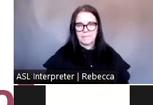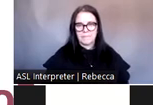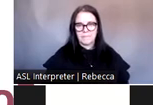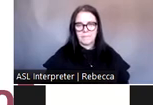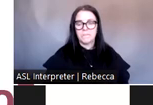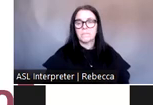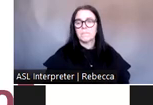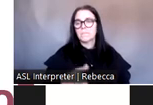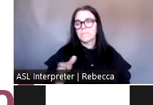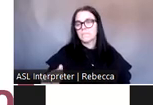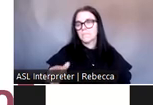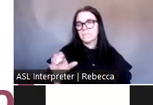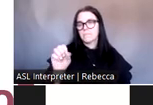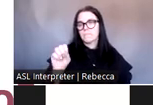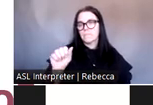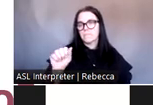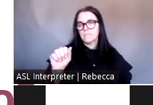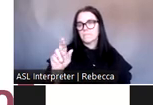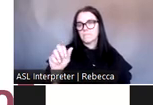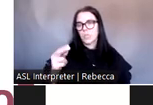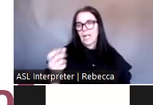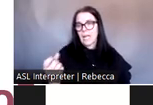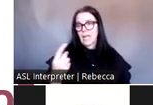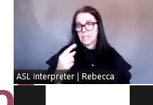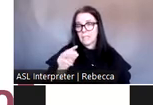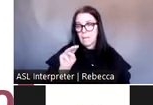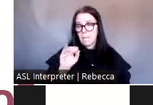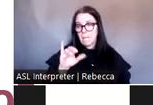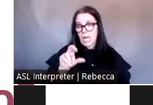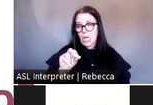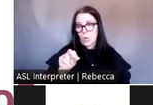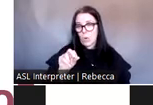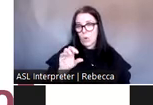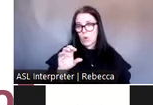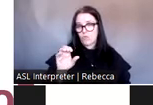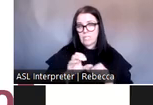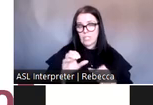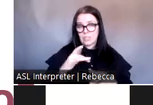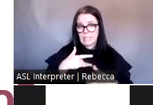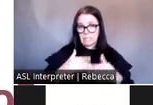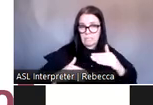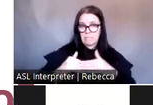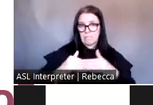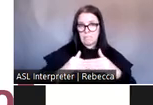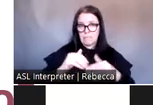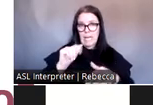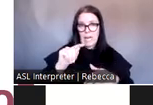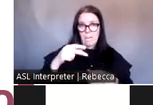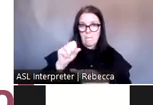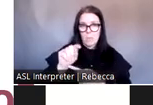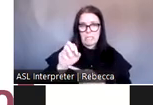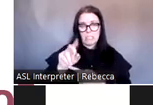Sarah asks a question, are micro-credentials typically aimed at a post-secondary level? Maybe, maybe not, really depends on the nature of it. Again, if you think of